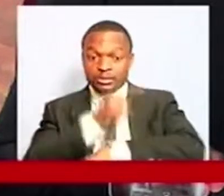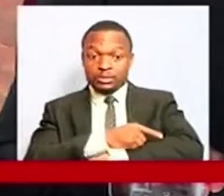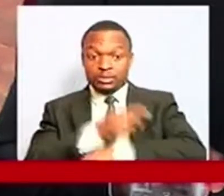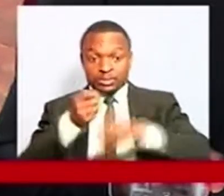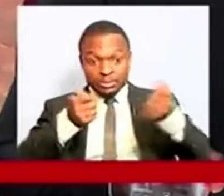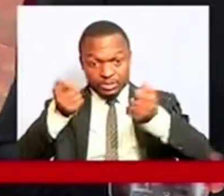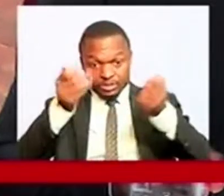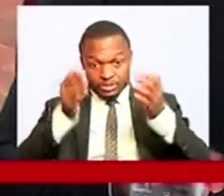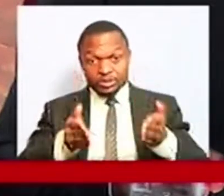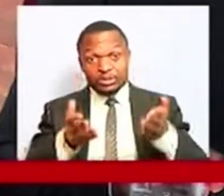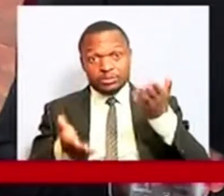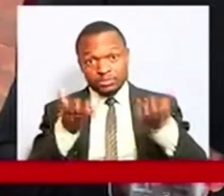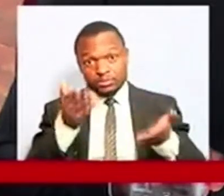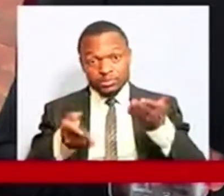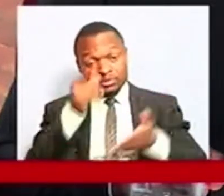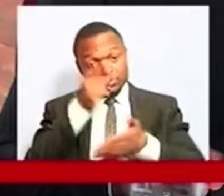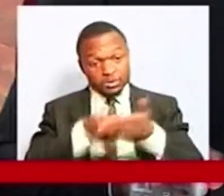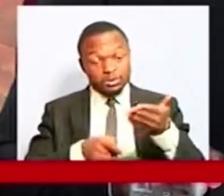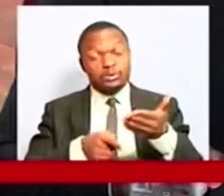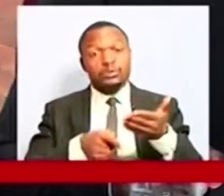driver. Maybe what we